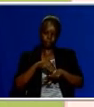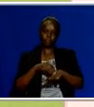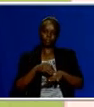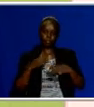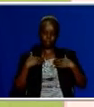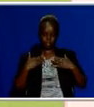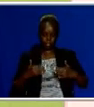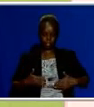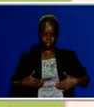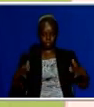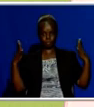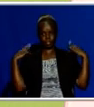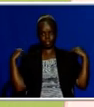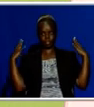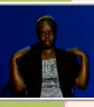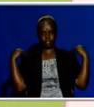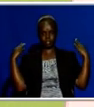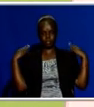health practices,